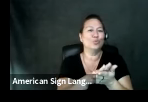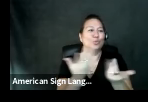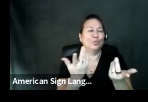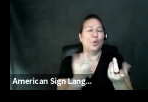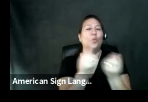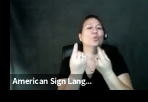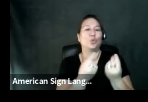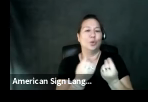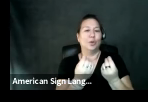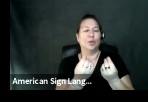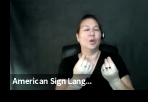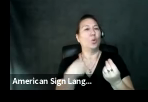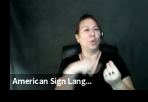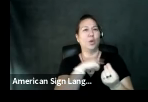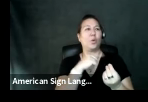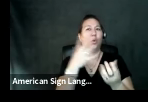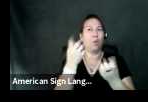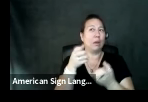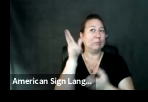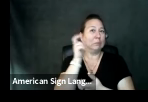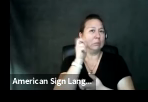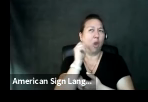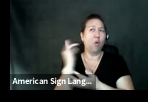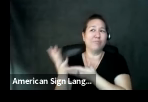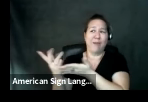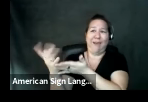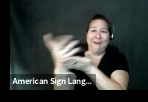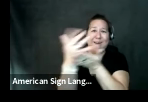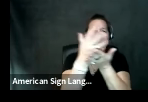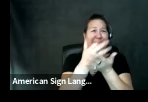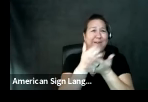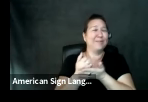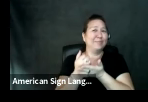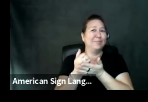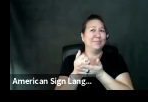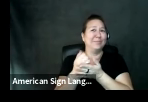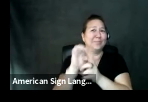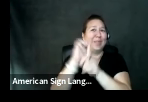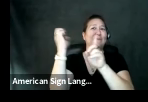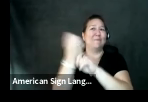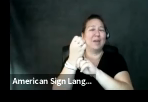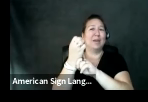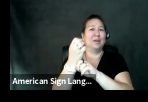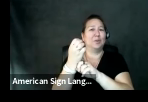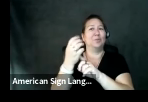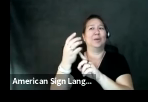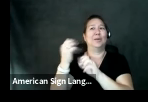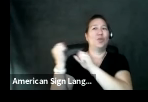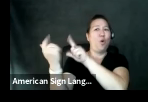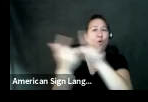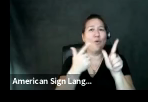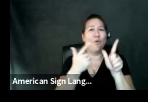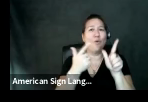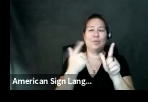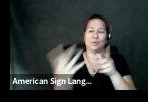much more to all of that. And so your input is critical in order to really have the IEP team